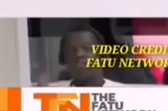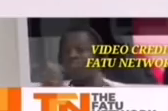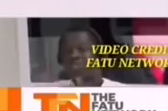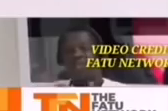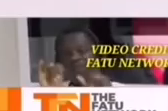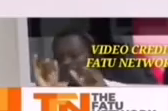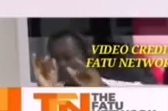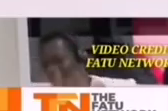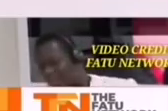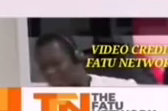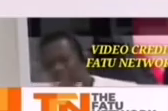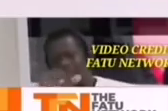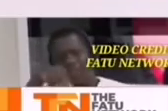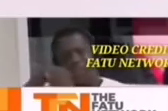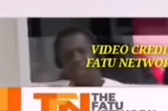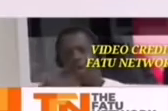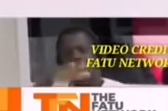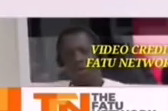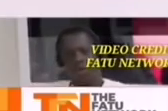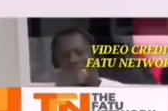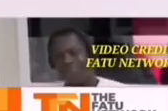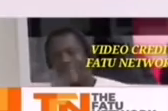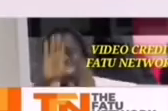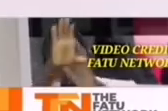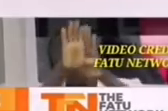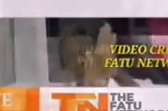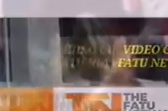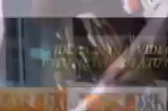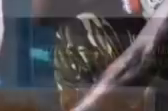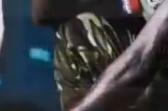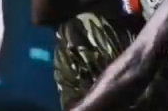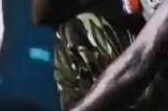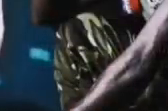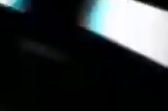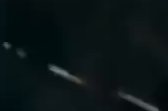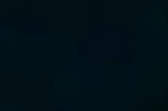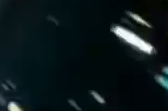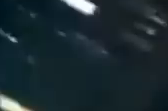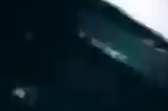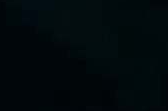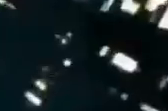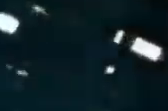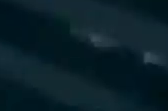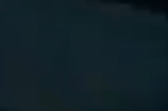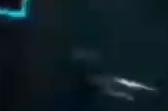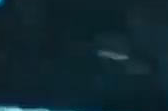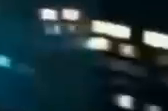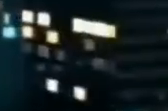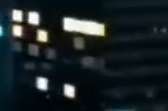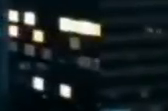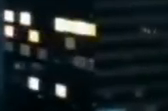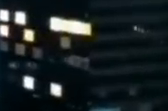Alhaji Kanyi etofa Yankuba Toure ko omanketo nyati kula miyalonko Aman Soto.